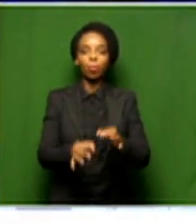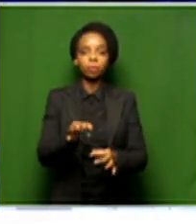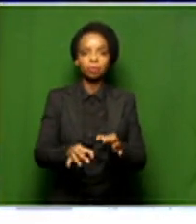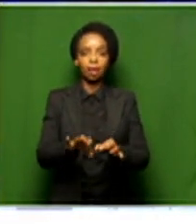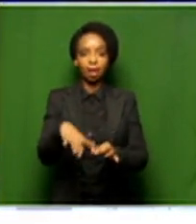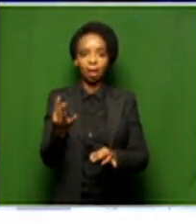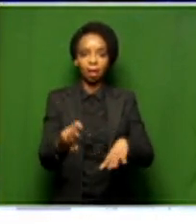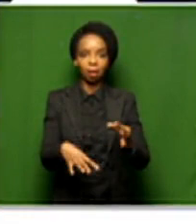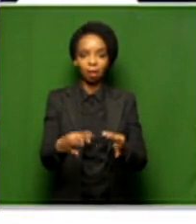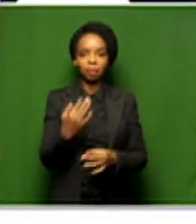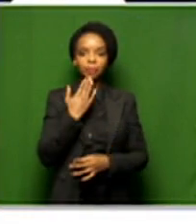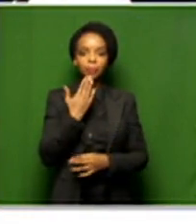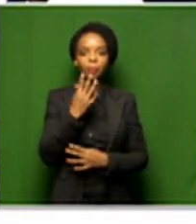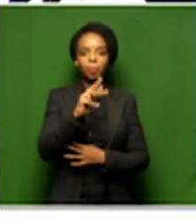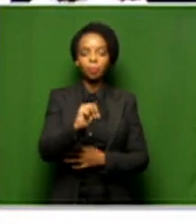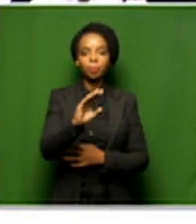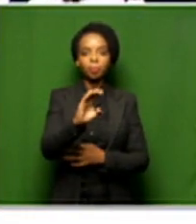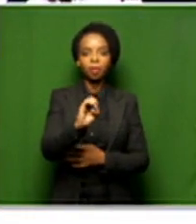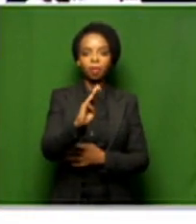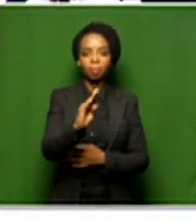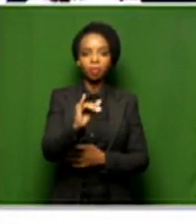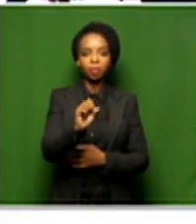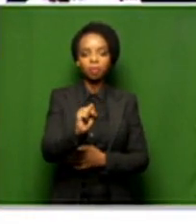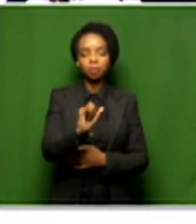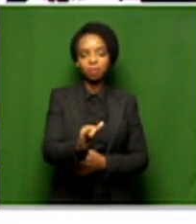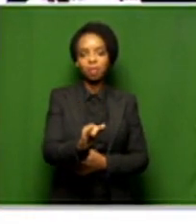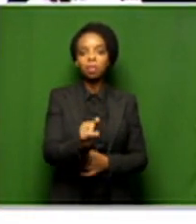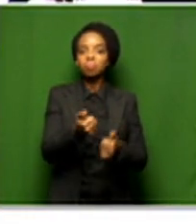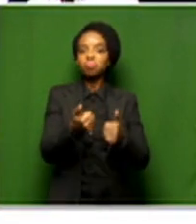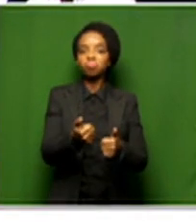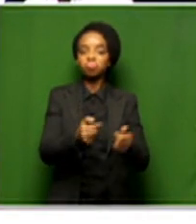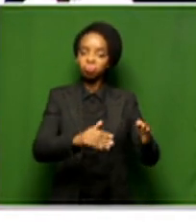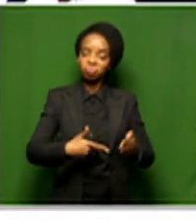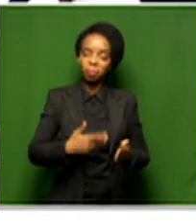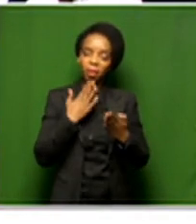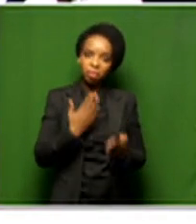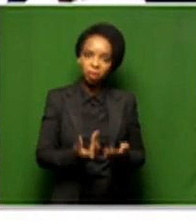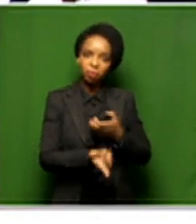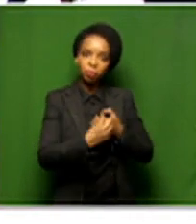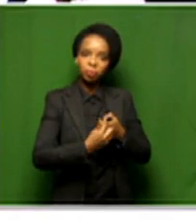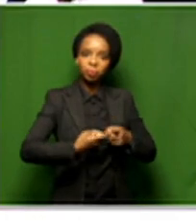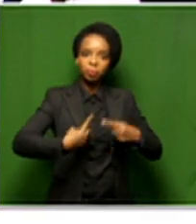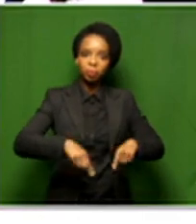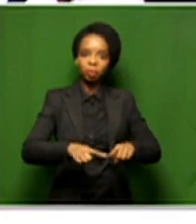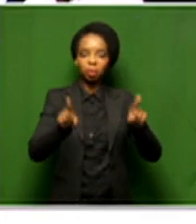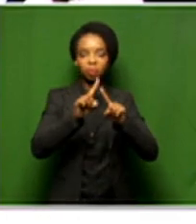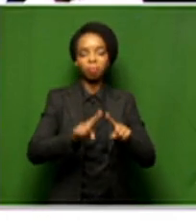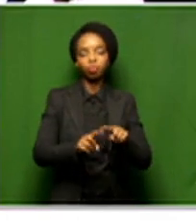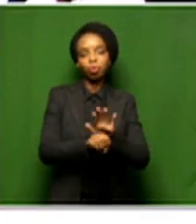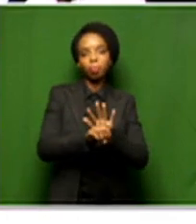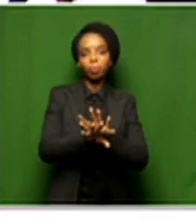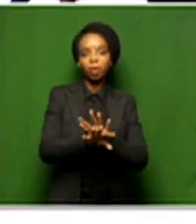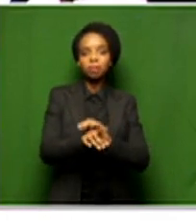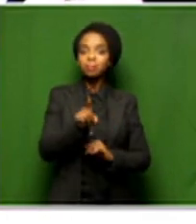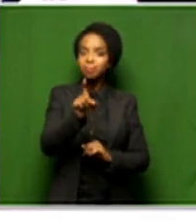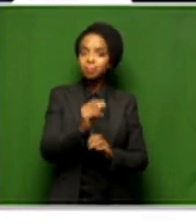him again. Mcebisi Ndletyana, good to have you. Thanks so much for sitting with us here on the special broadcast. That map, is it telling? I